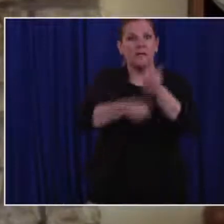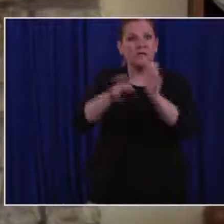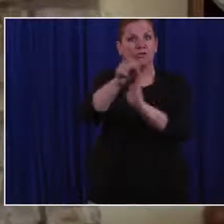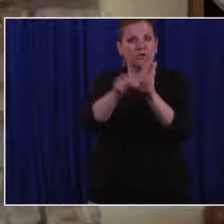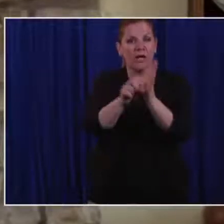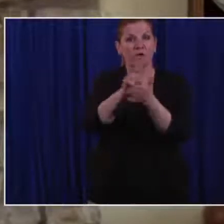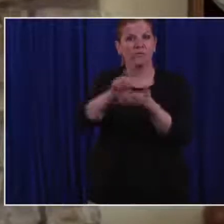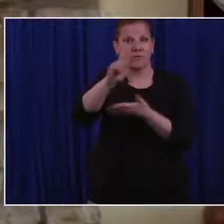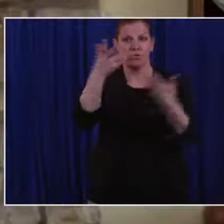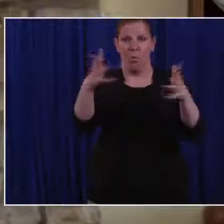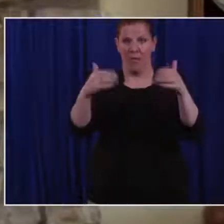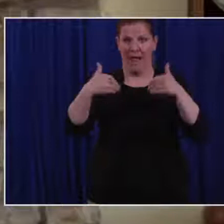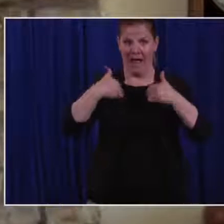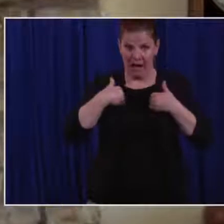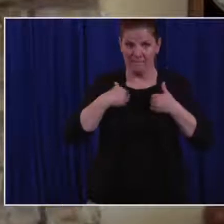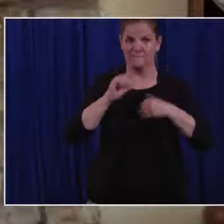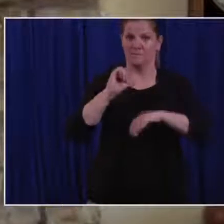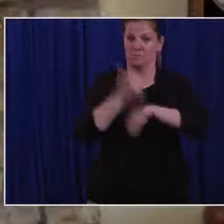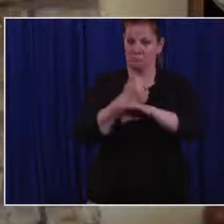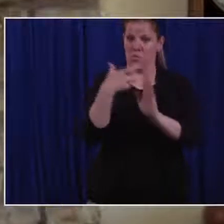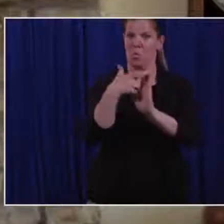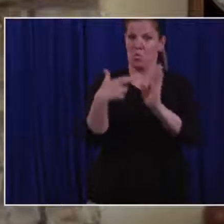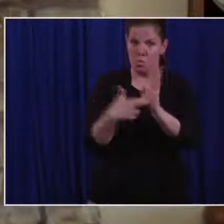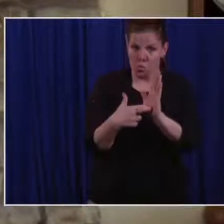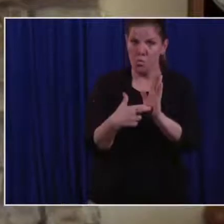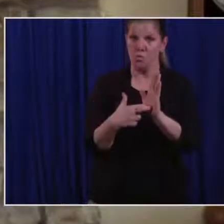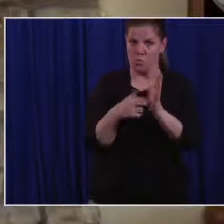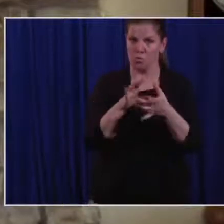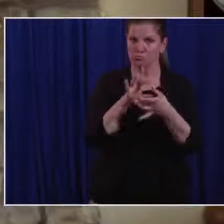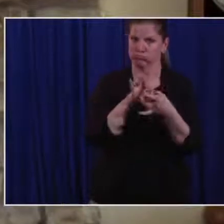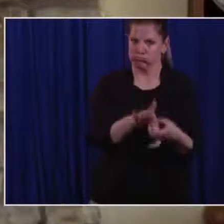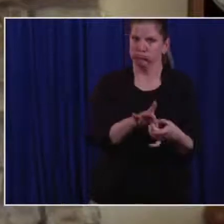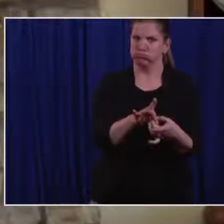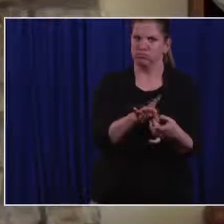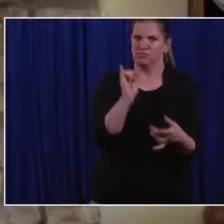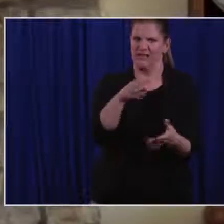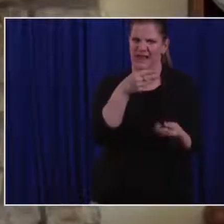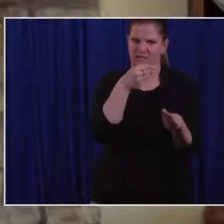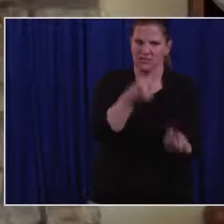hazing. But it's clear to me that